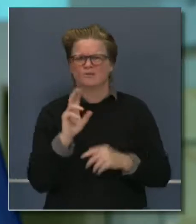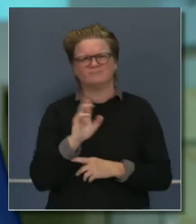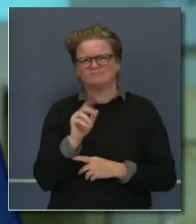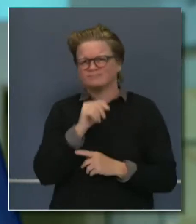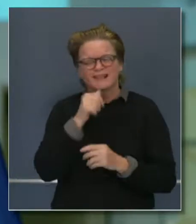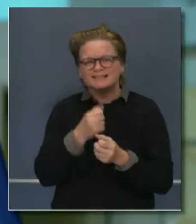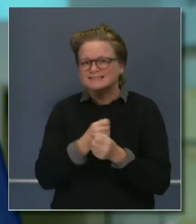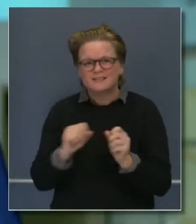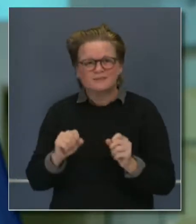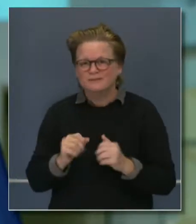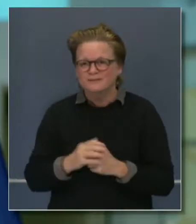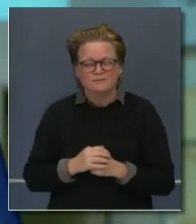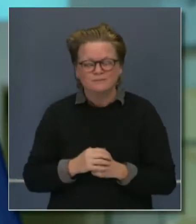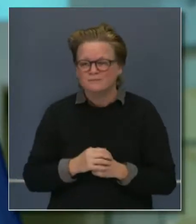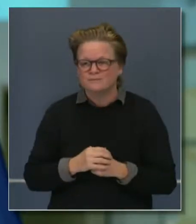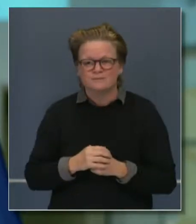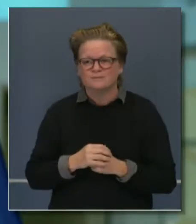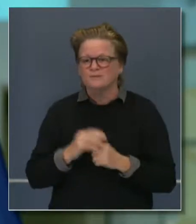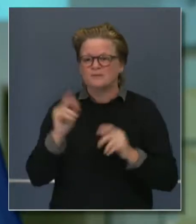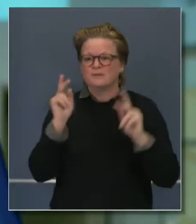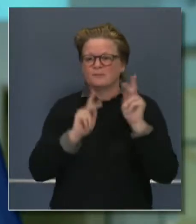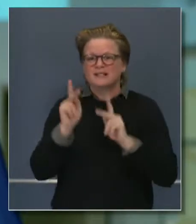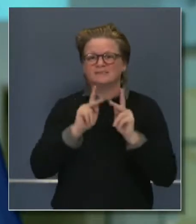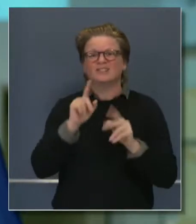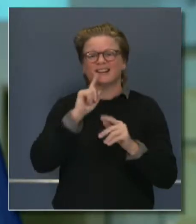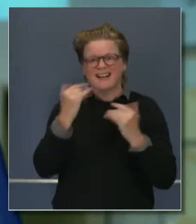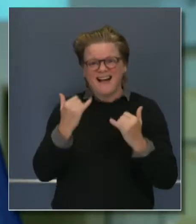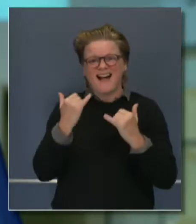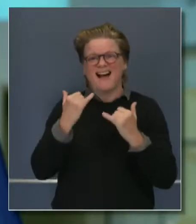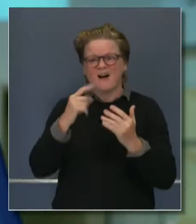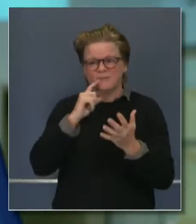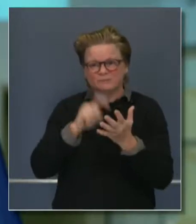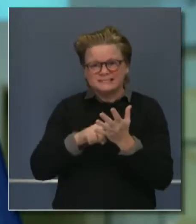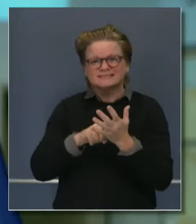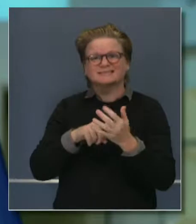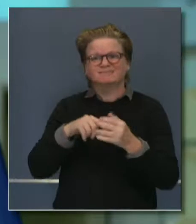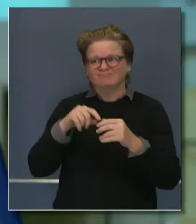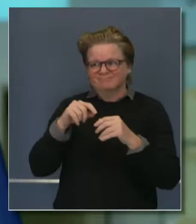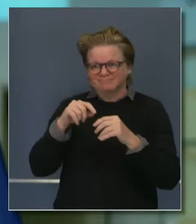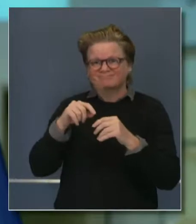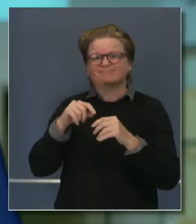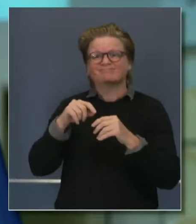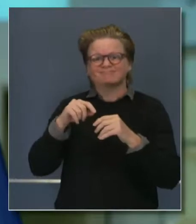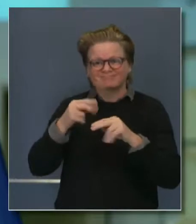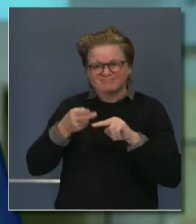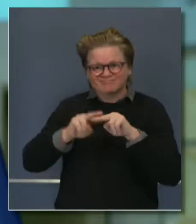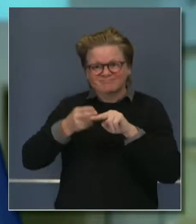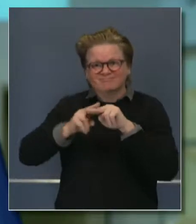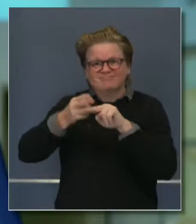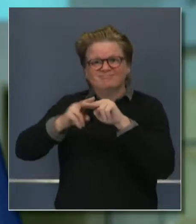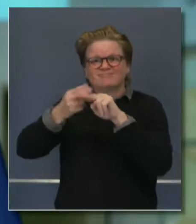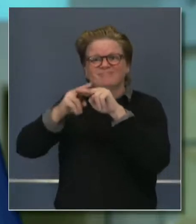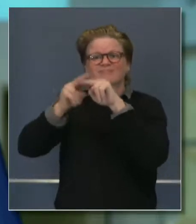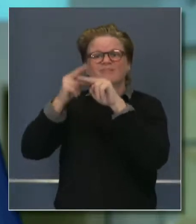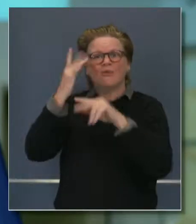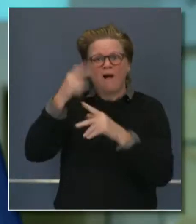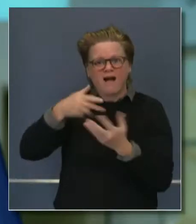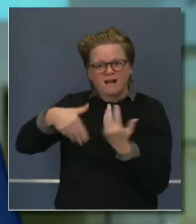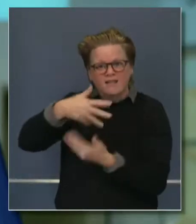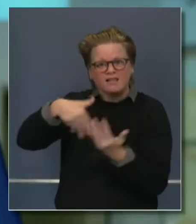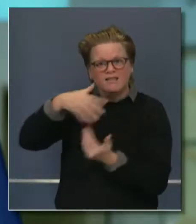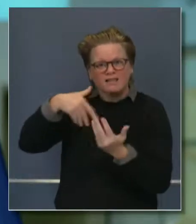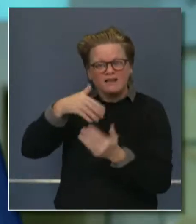of transmission. But at the same point, it's a place where we can make important inroads. Our own choices can really reduce